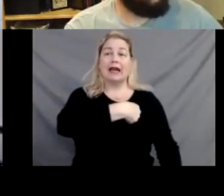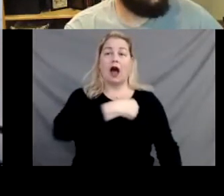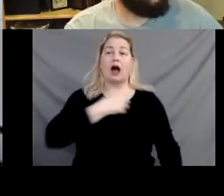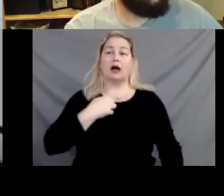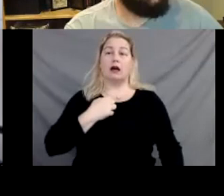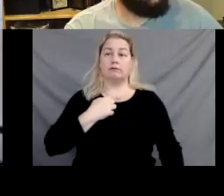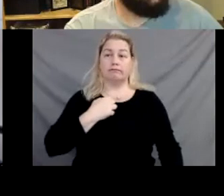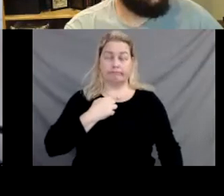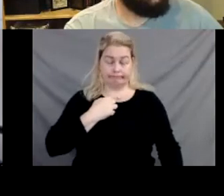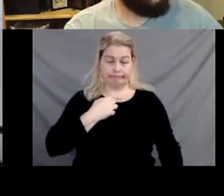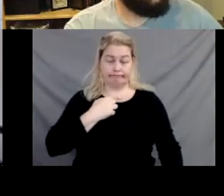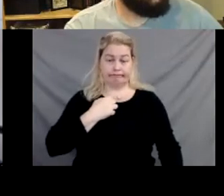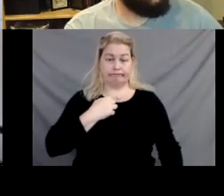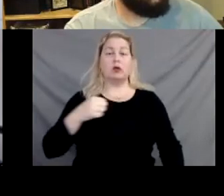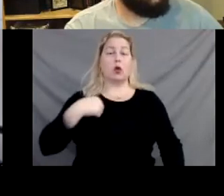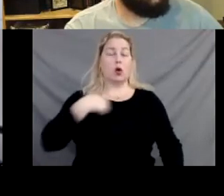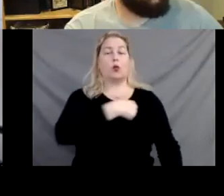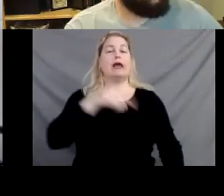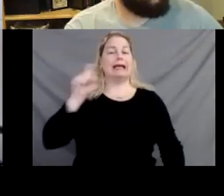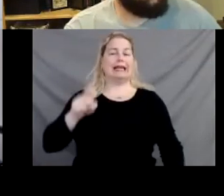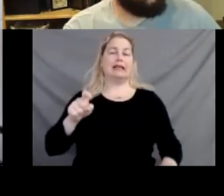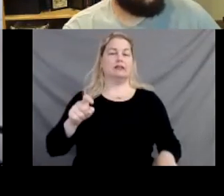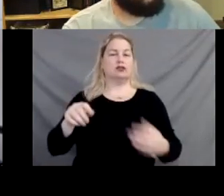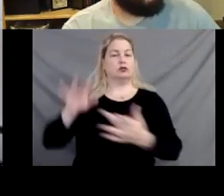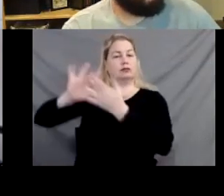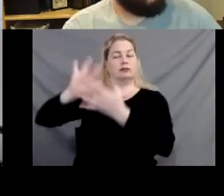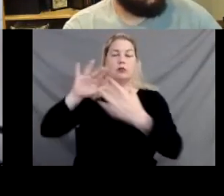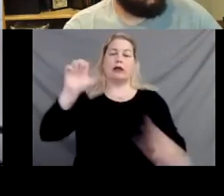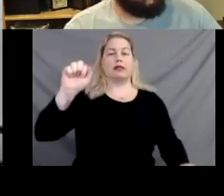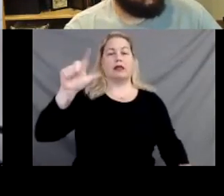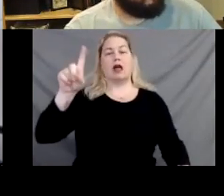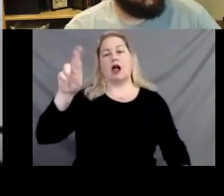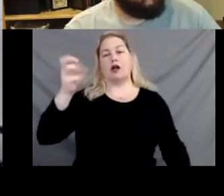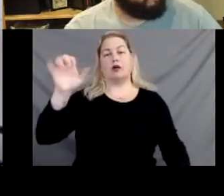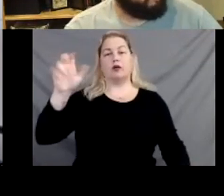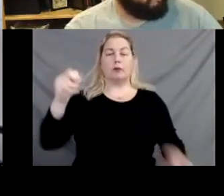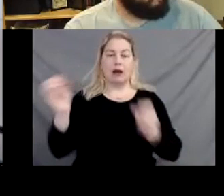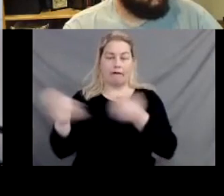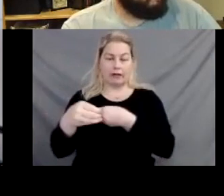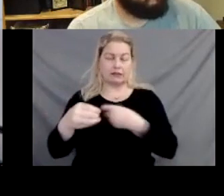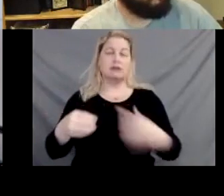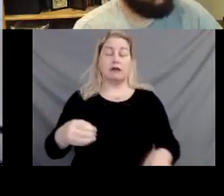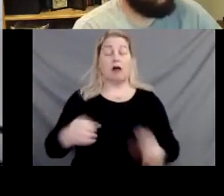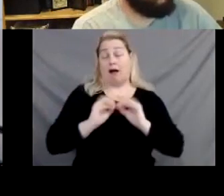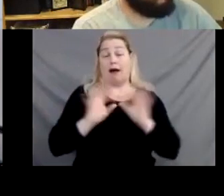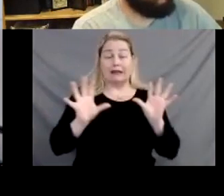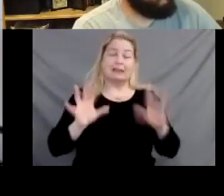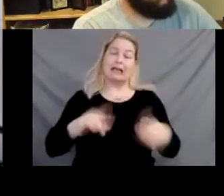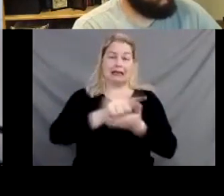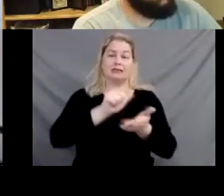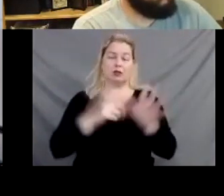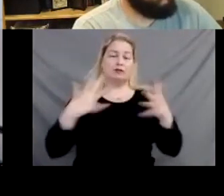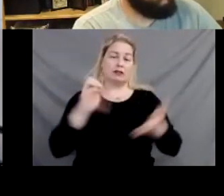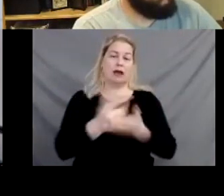getting as much input from the aldermen as possible, because ultimately these bills have to be passed through the board.